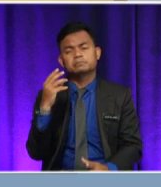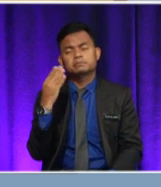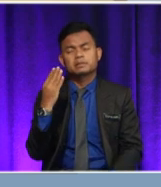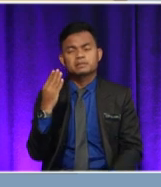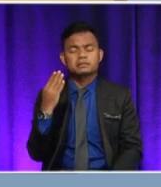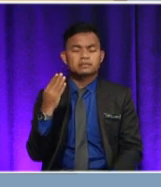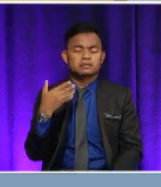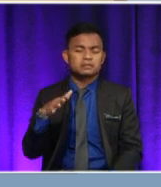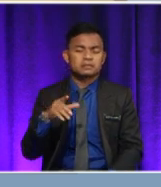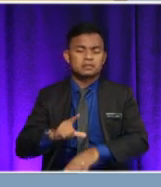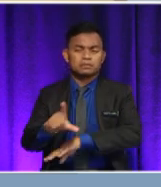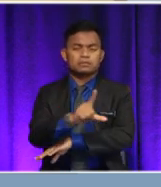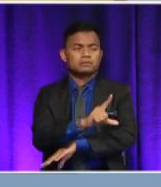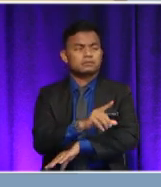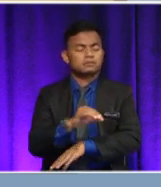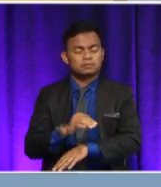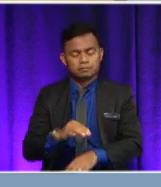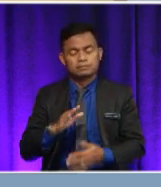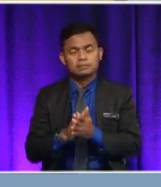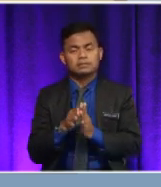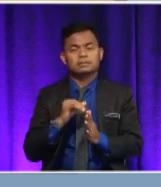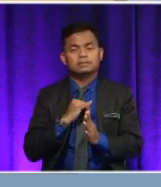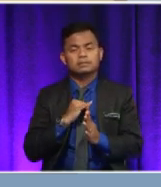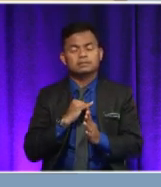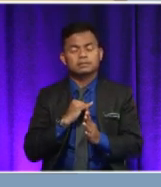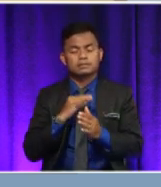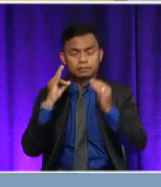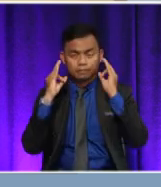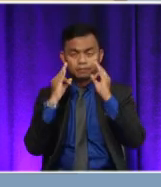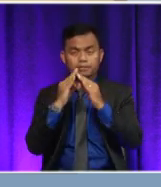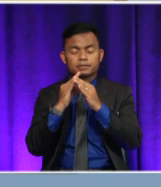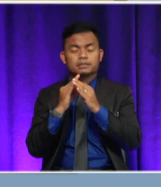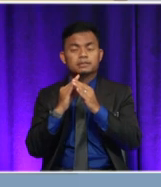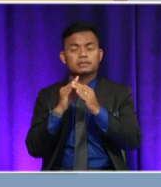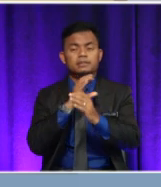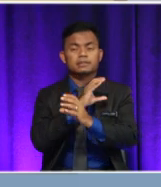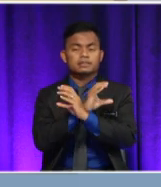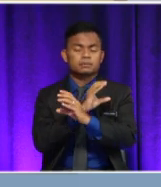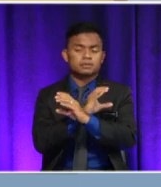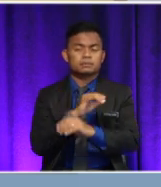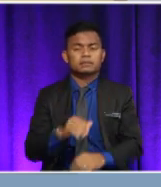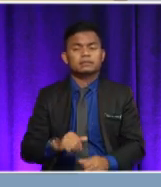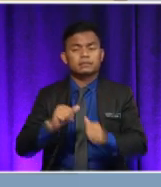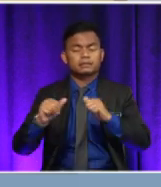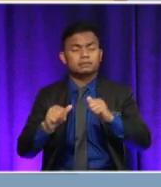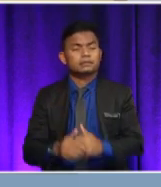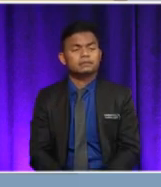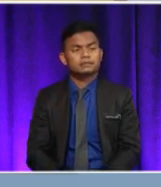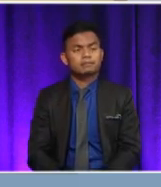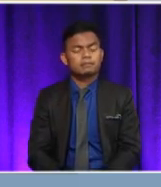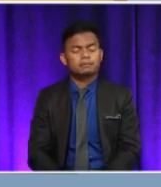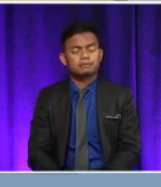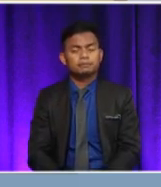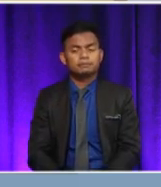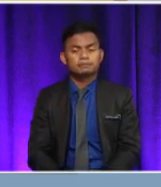extreme activities instead of beach holiday. So you would try extreme activities. So good for you, Aisha. I think